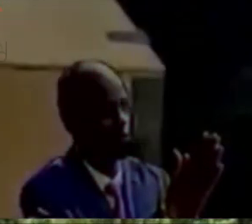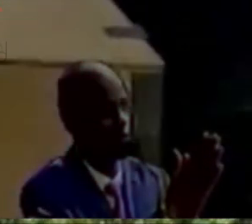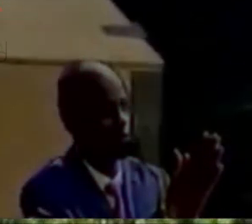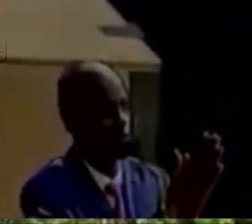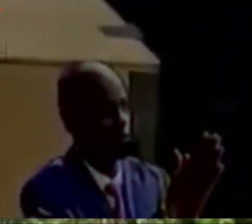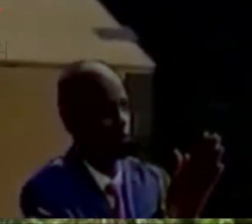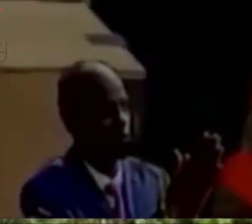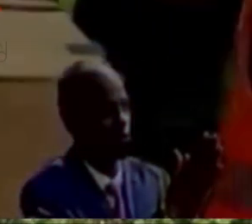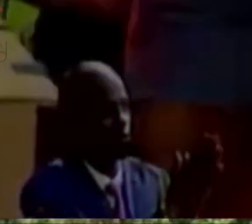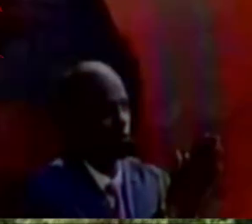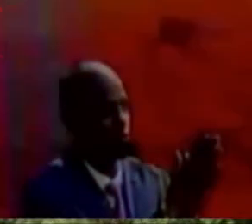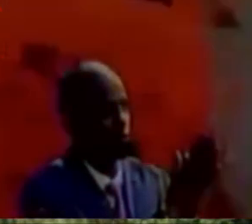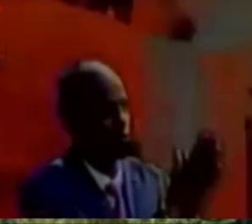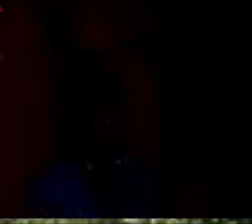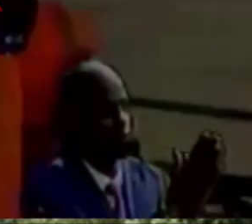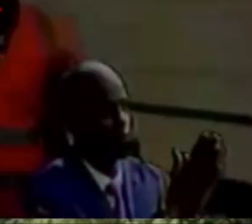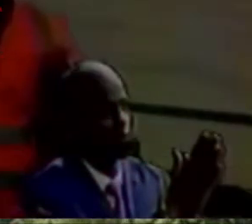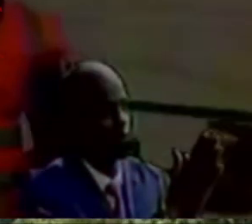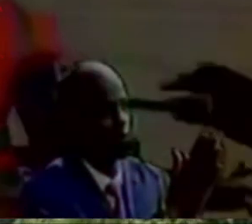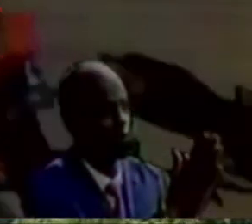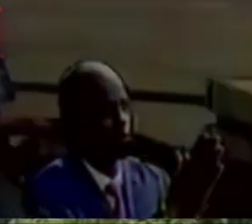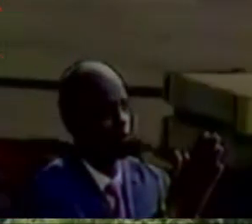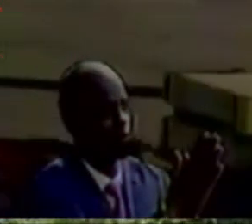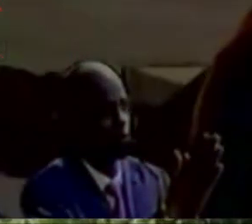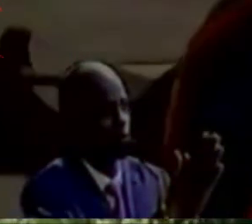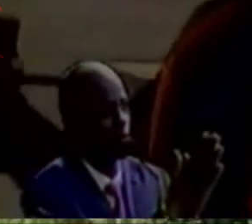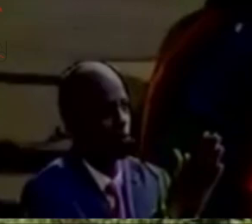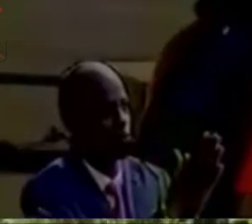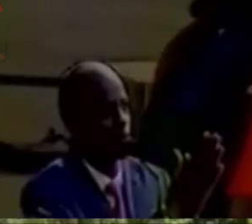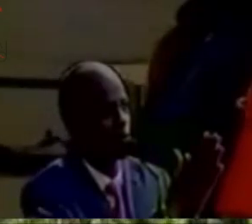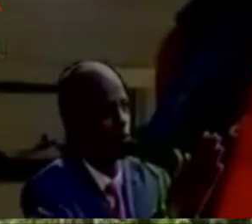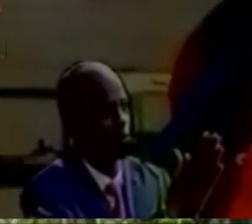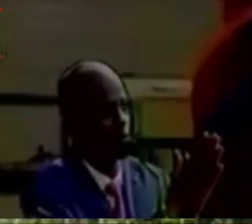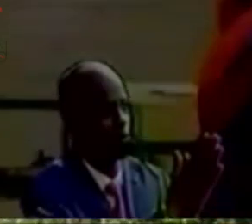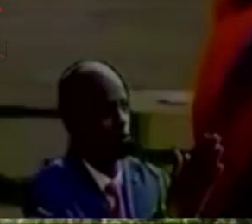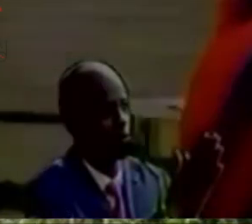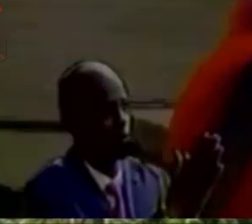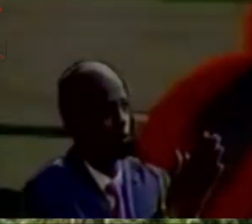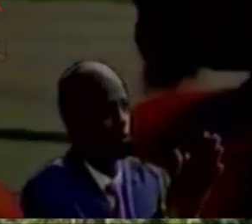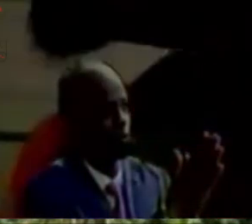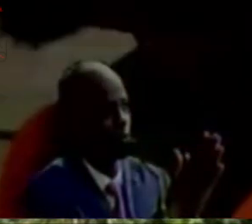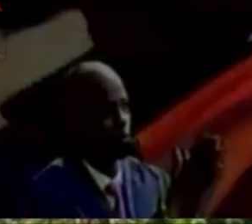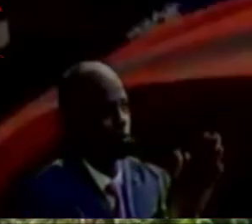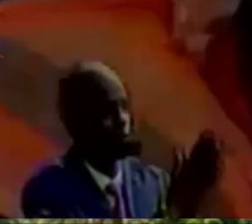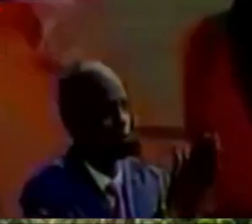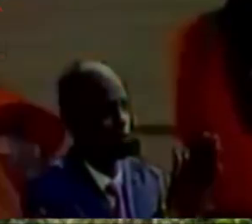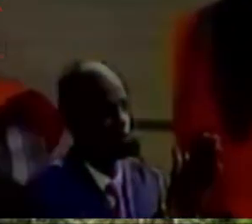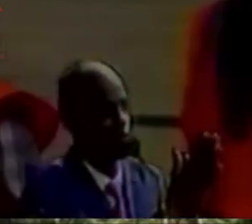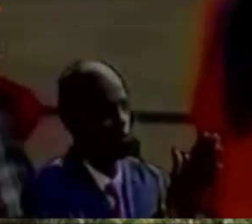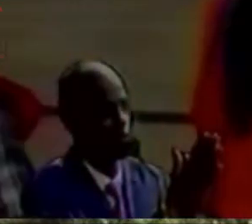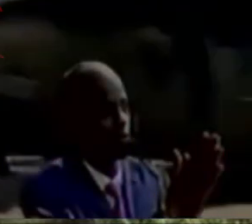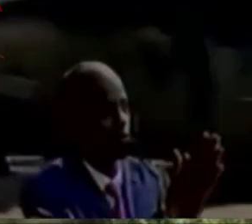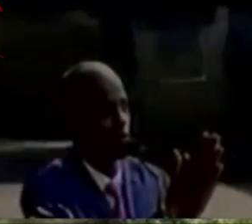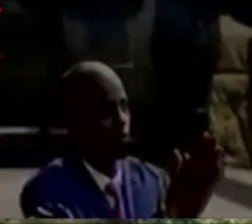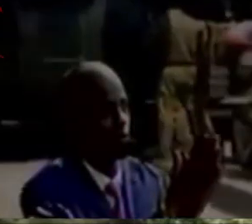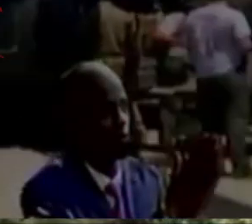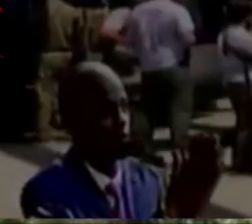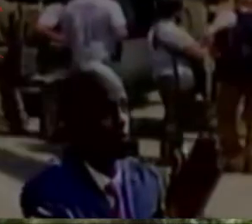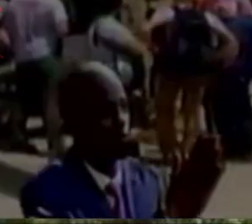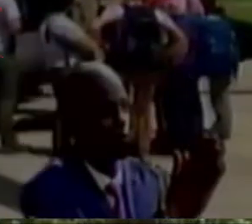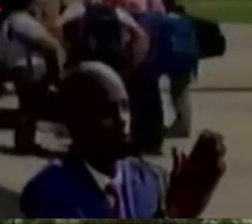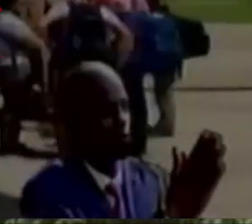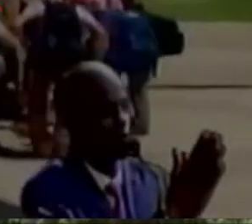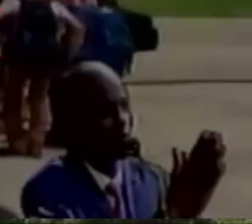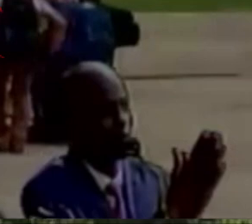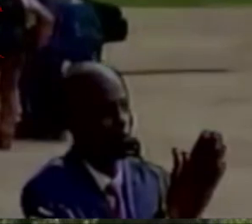best that we can to provide that assistance to these people that have experienced something extremely traumatic in their life that is life-changing.